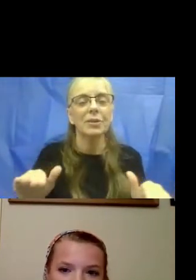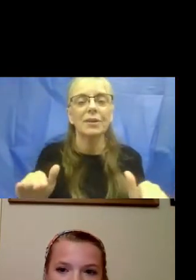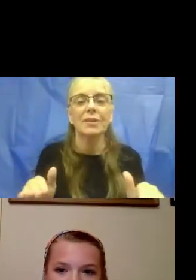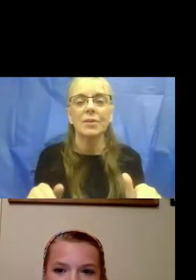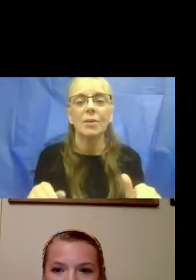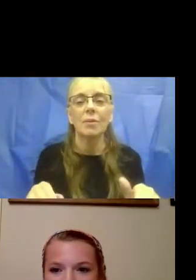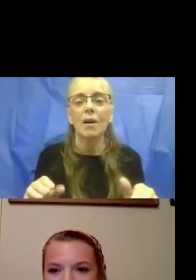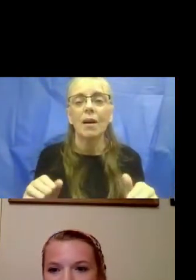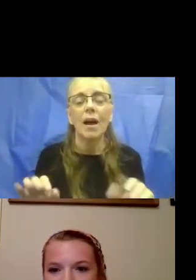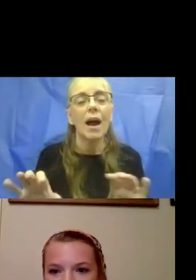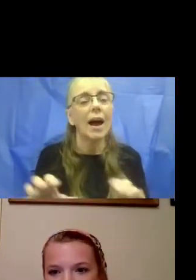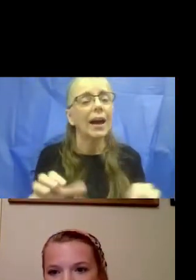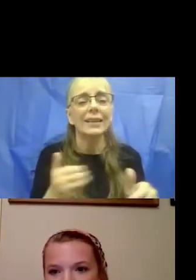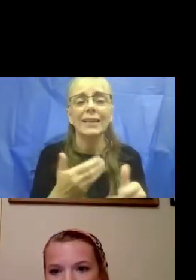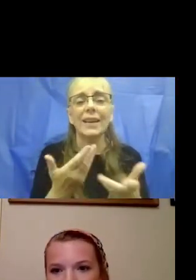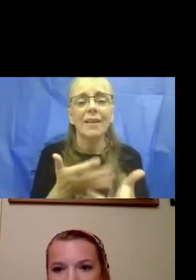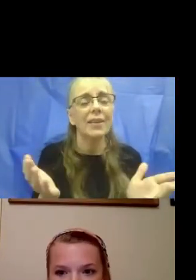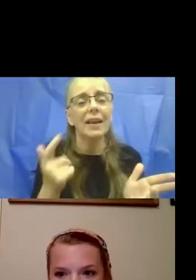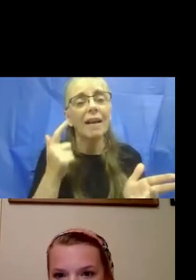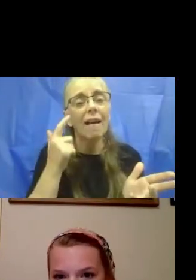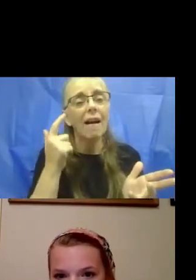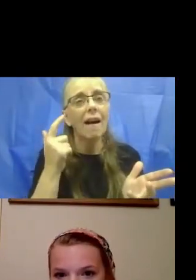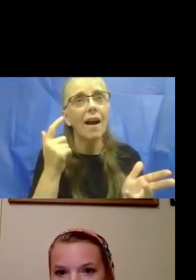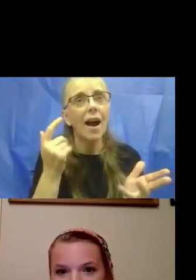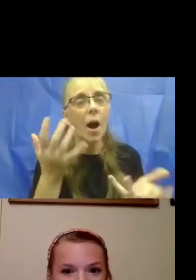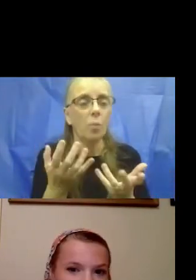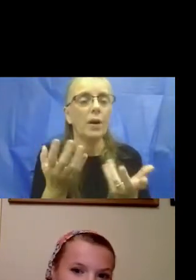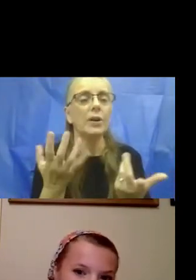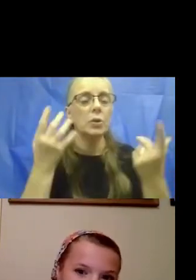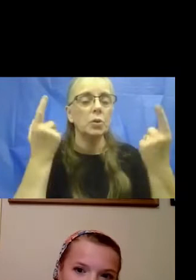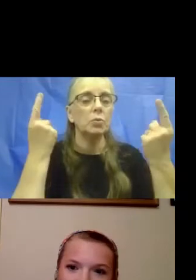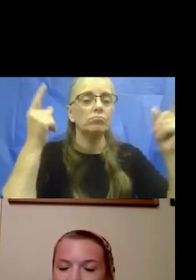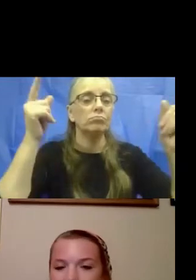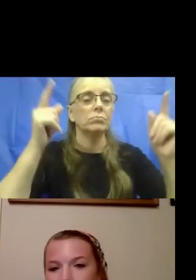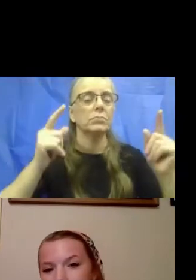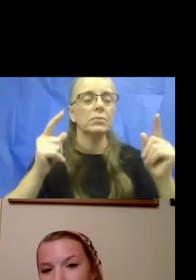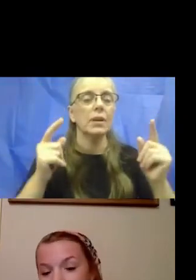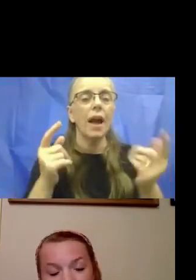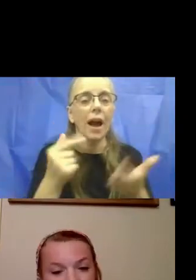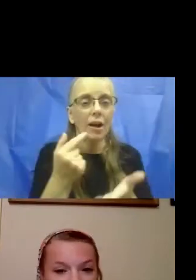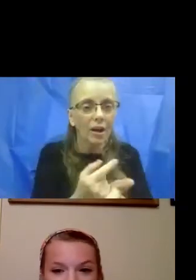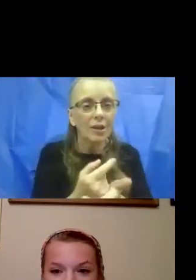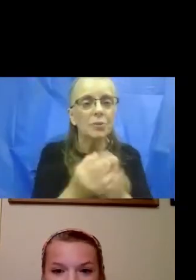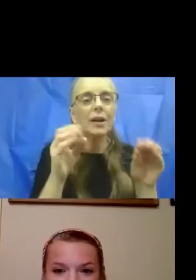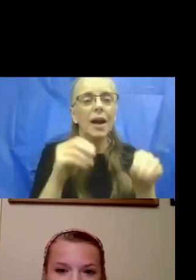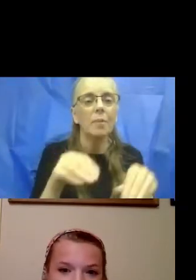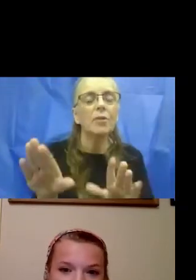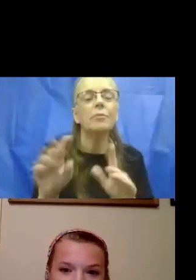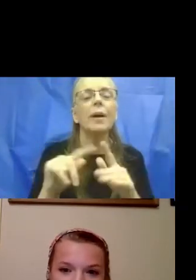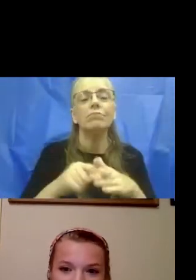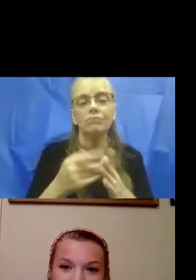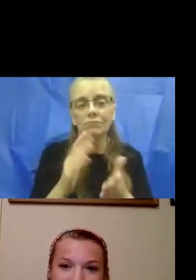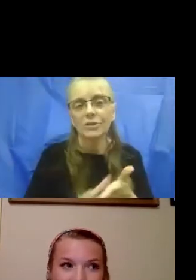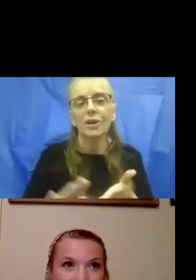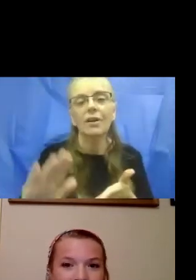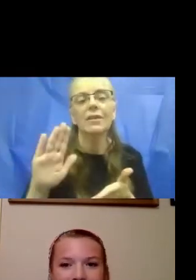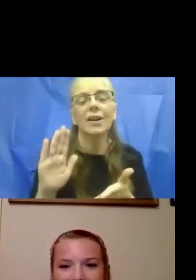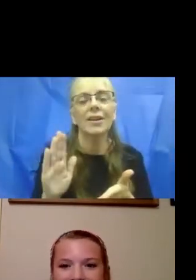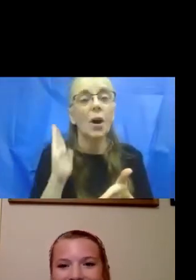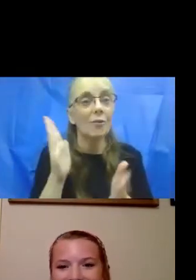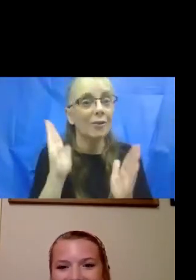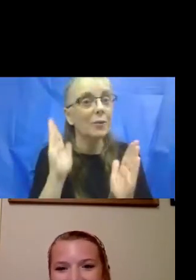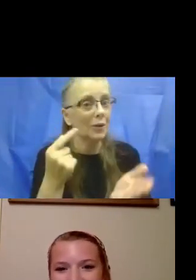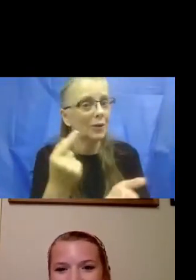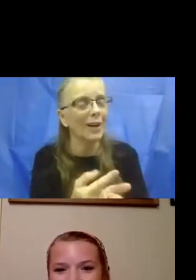I wouldn't be able to do when I found out I was pregnant. I've graduated, I've moved out, I've started college, and hopefully will graduate one day.